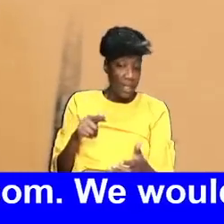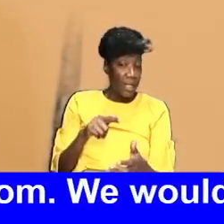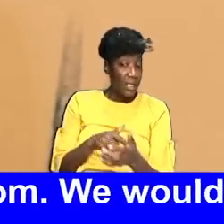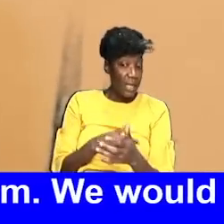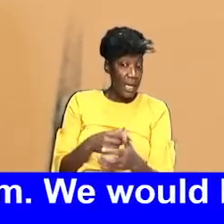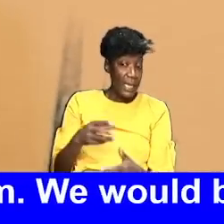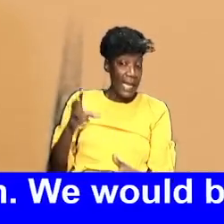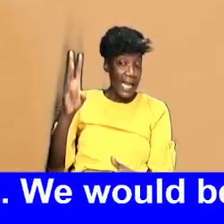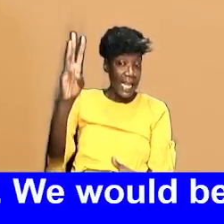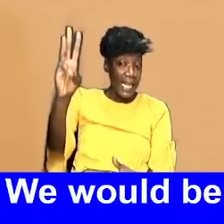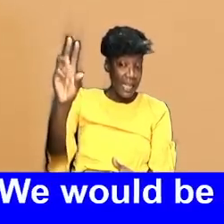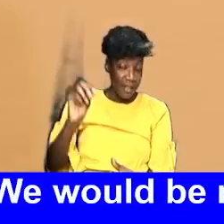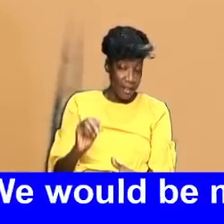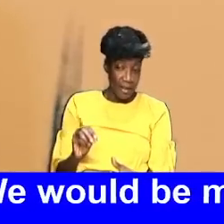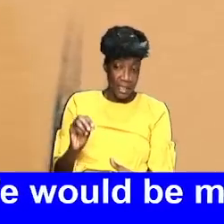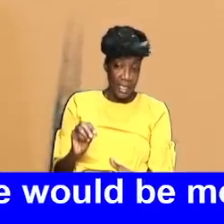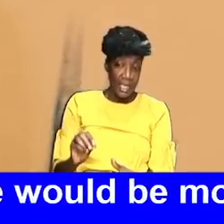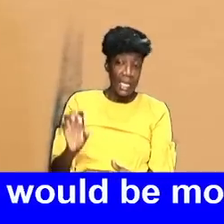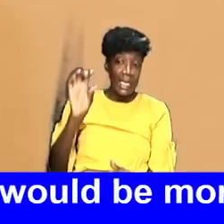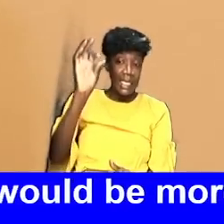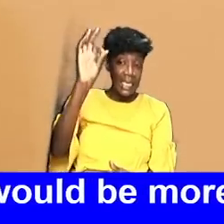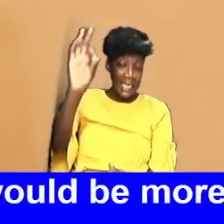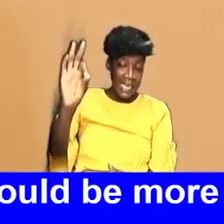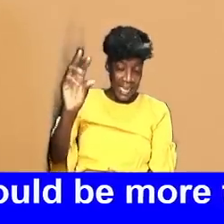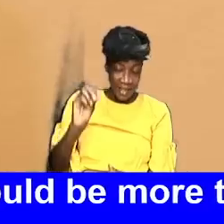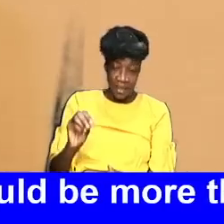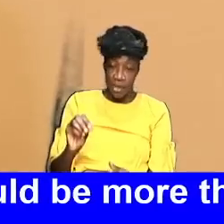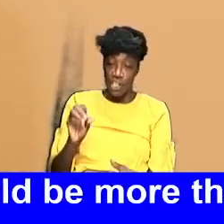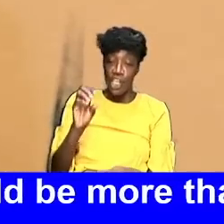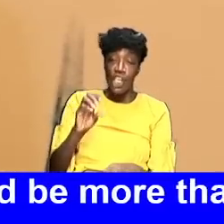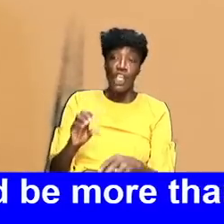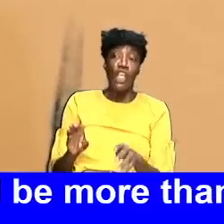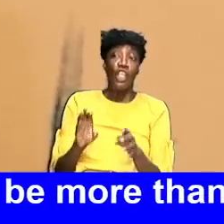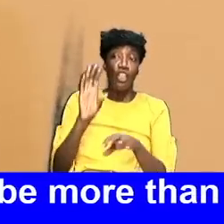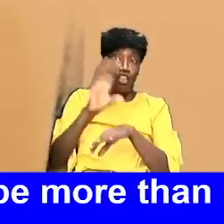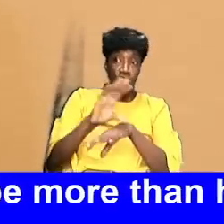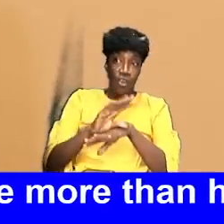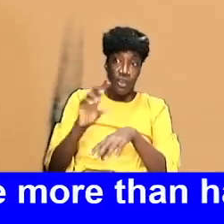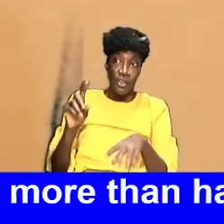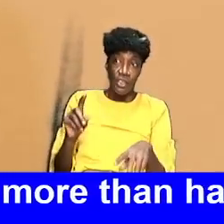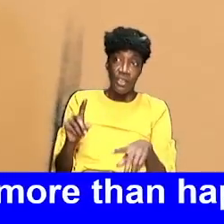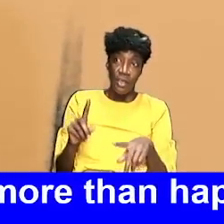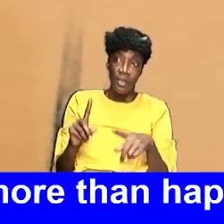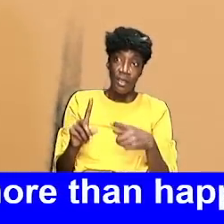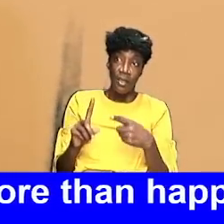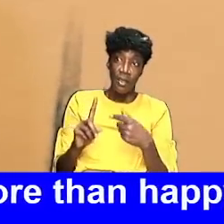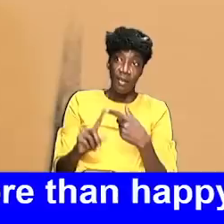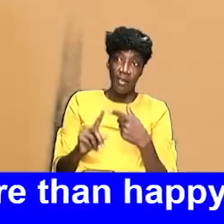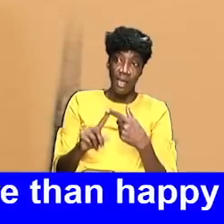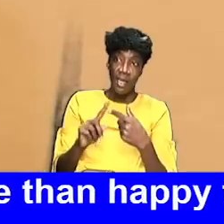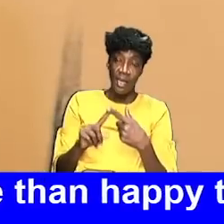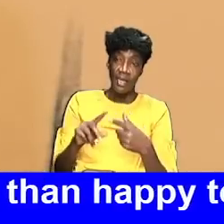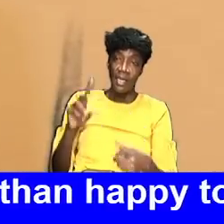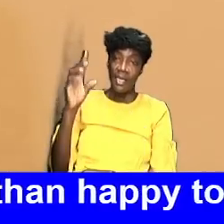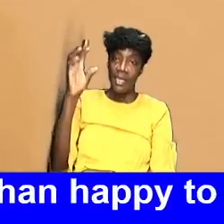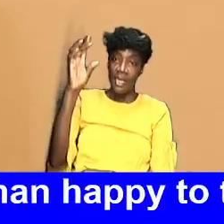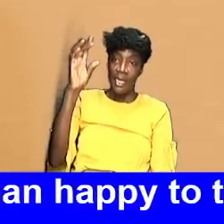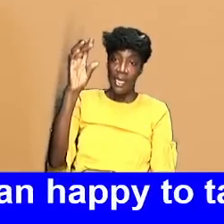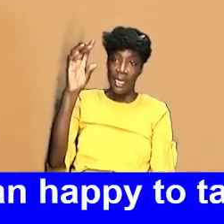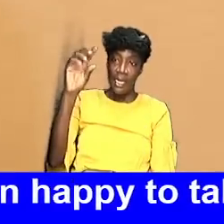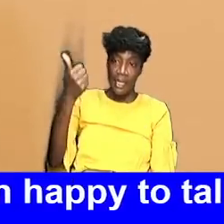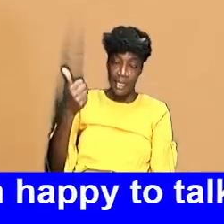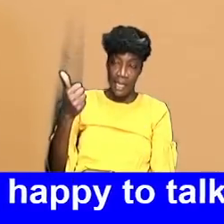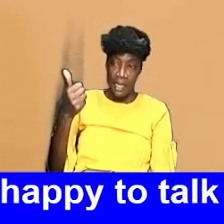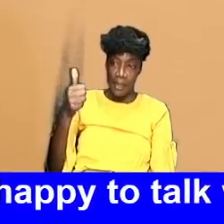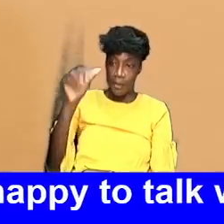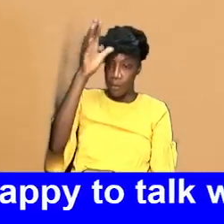8:30, amen, to 9:30. Then church starts at 10. Amen. Let us all try to come out. Praise God. And remember, there is the